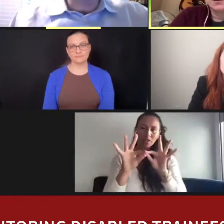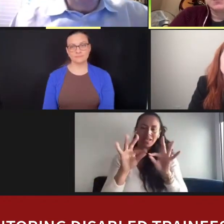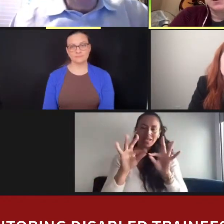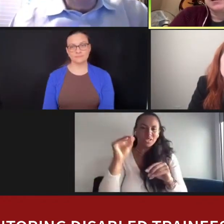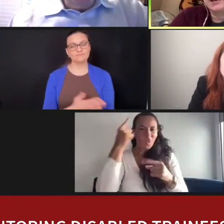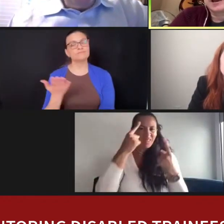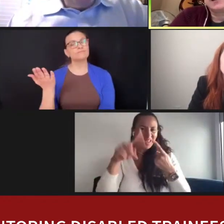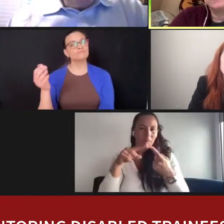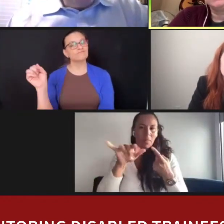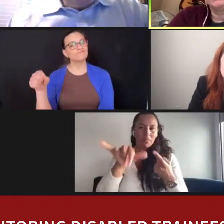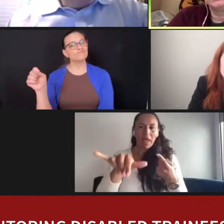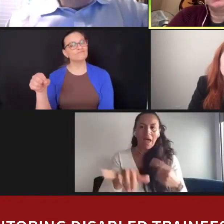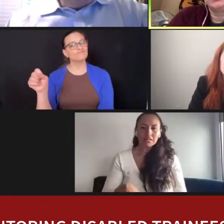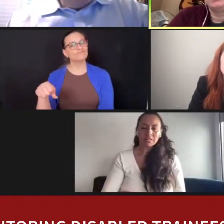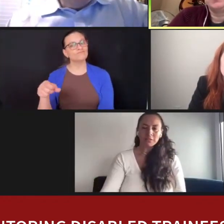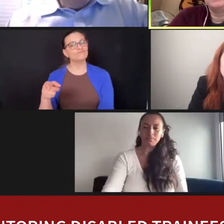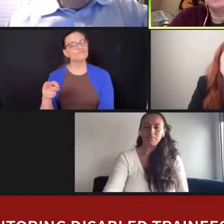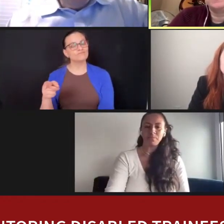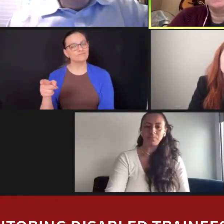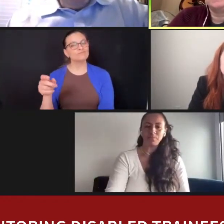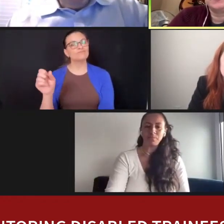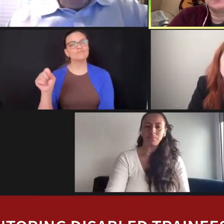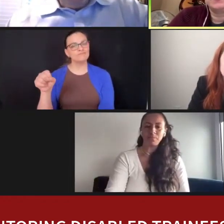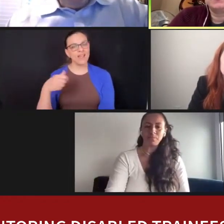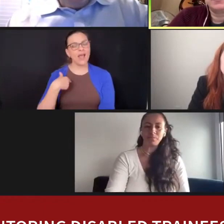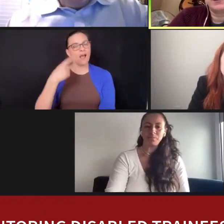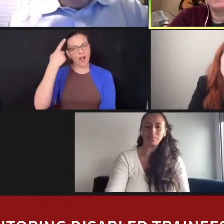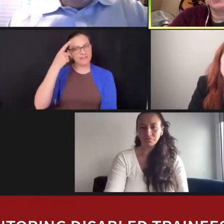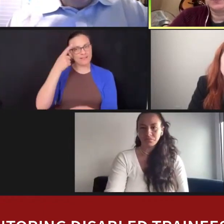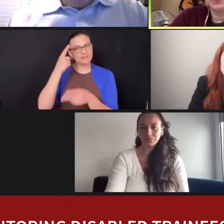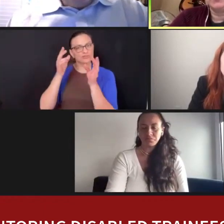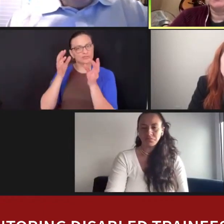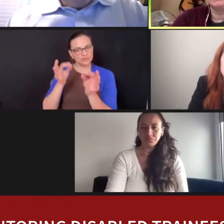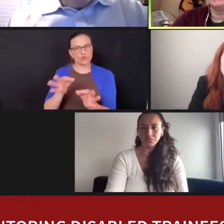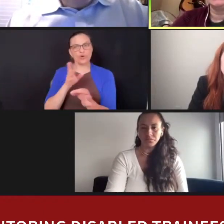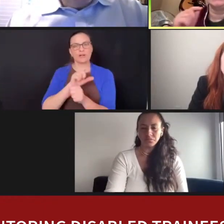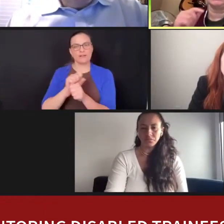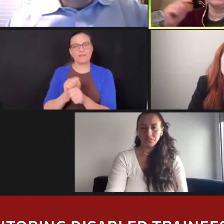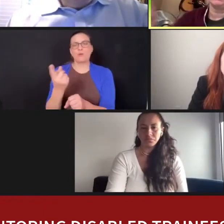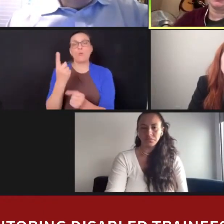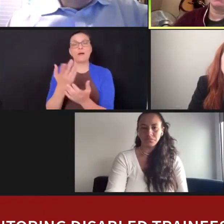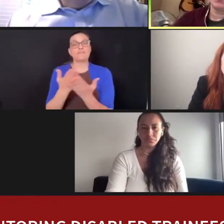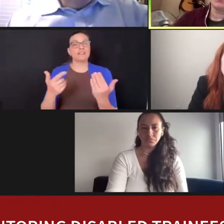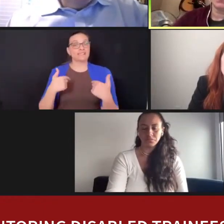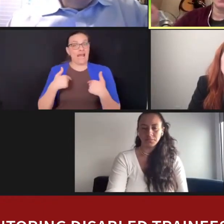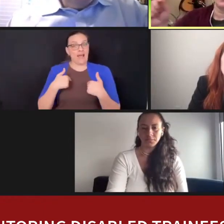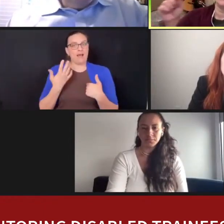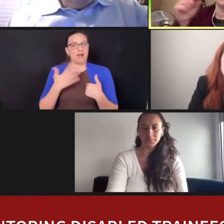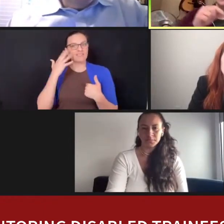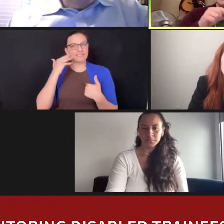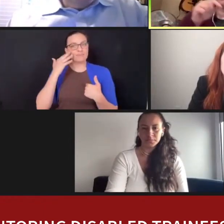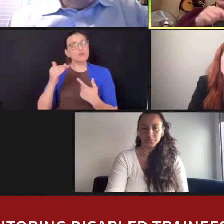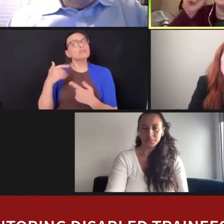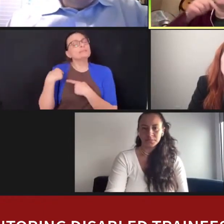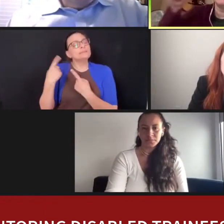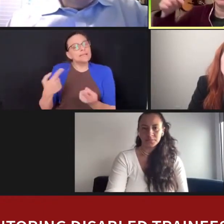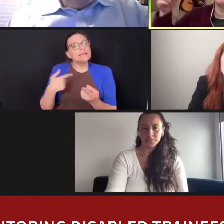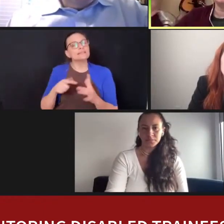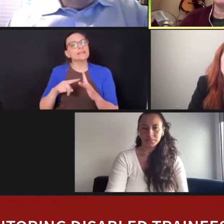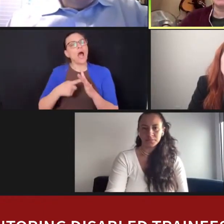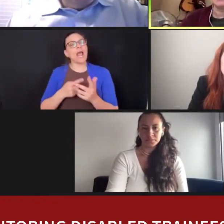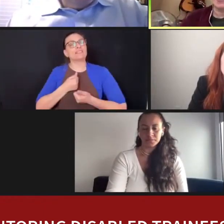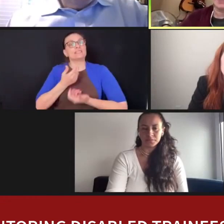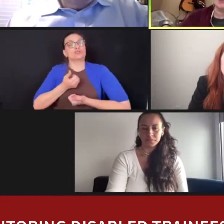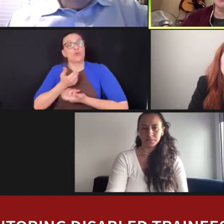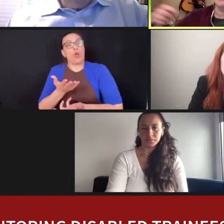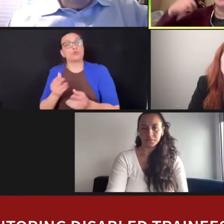So, but. Yeah, I think certainly one of the things that I've experienced since disclosing more is that more people come